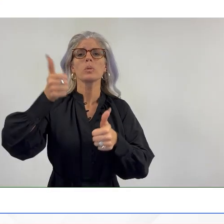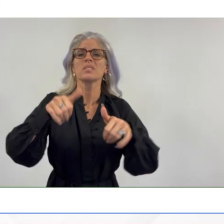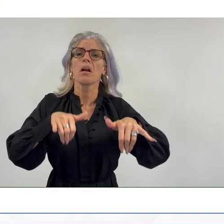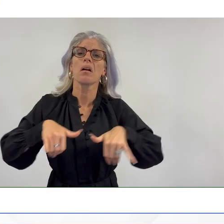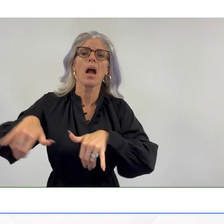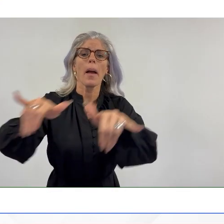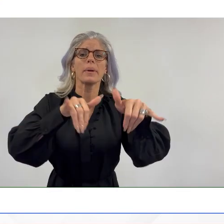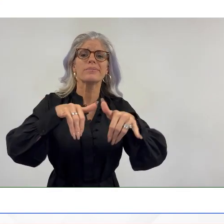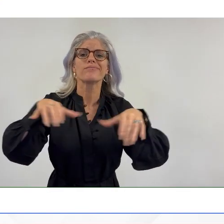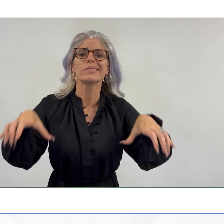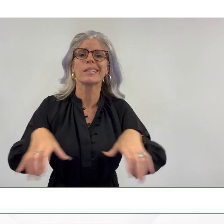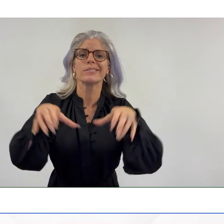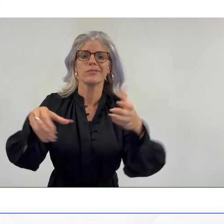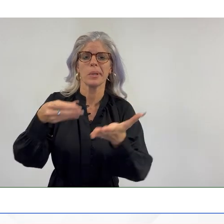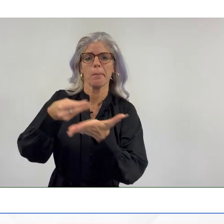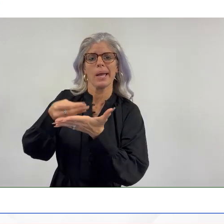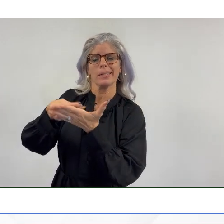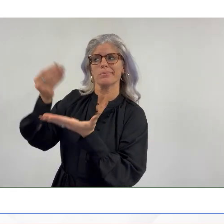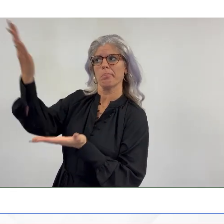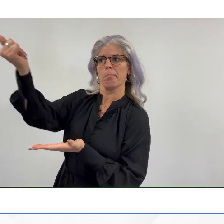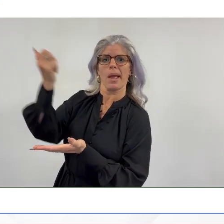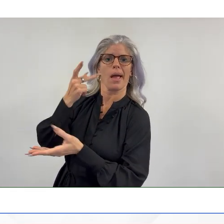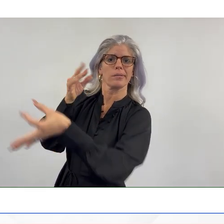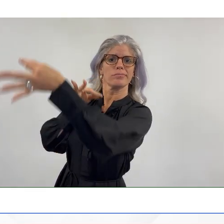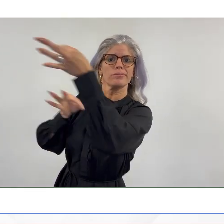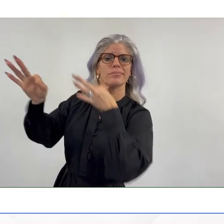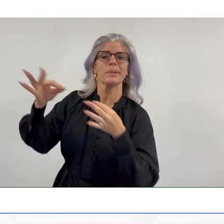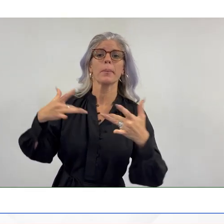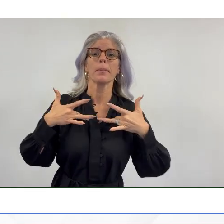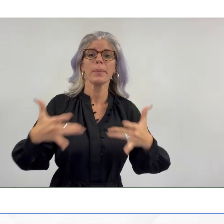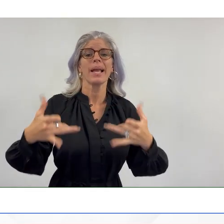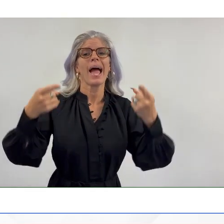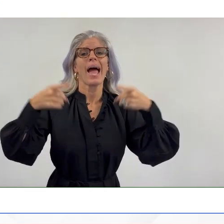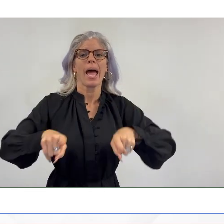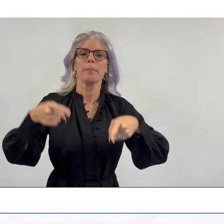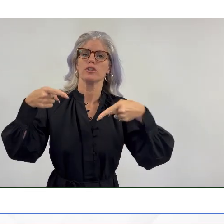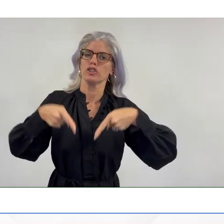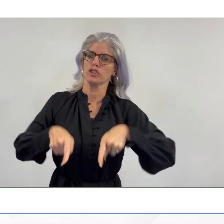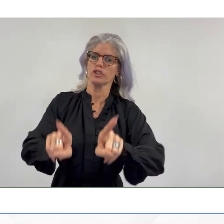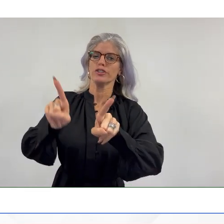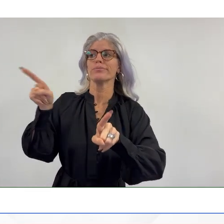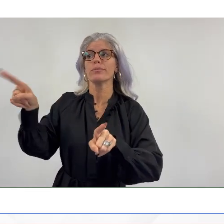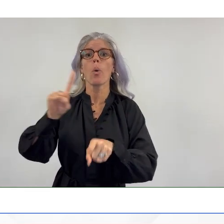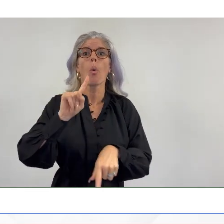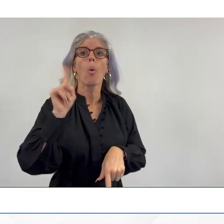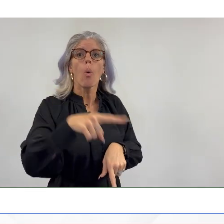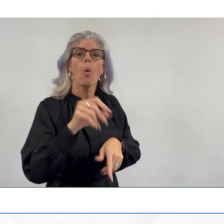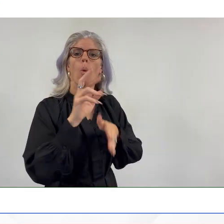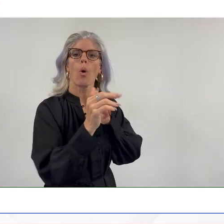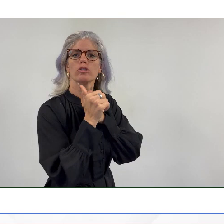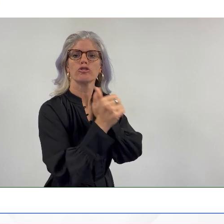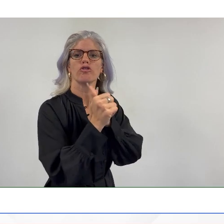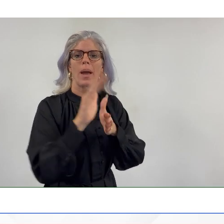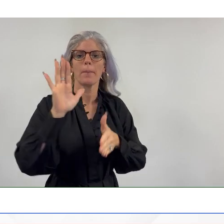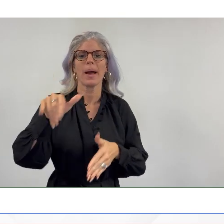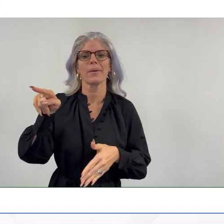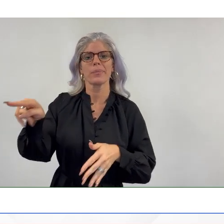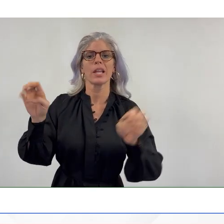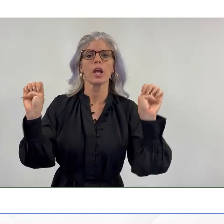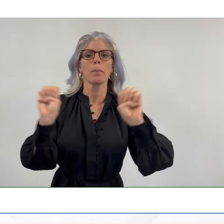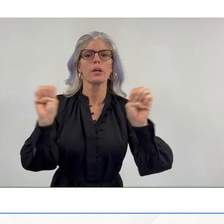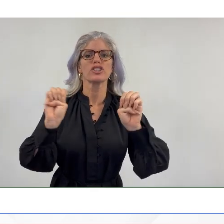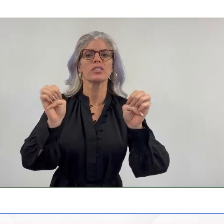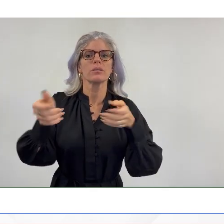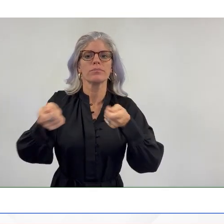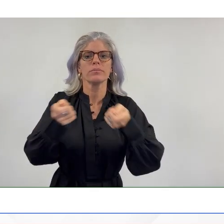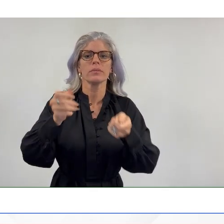Most common activities for reimbursement occur within or at the direction of an Emergency Operations Center, or EOC.